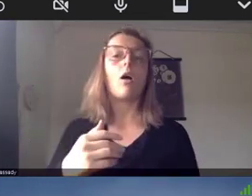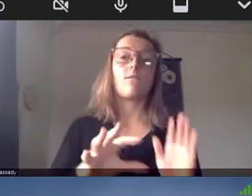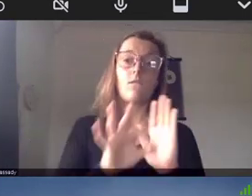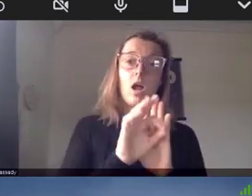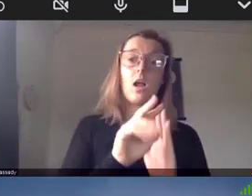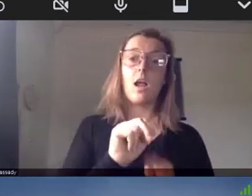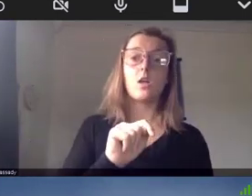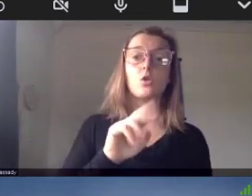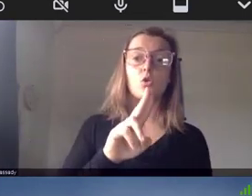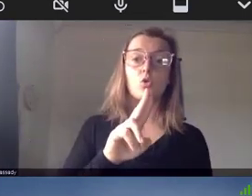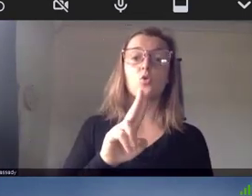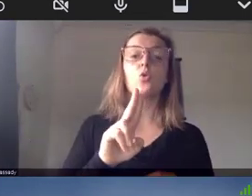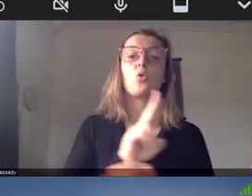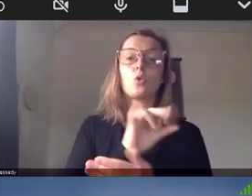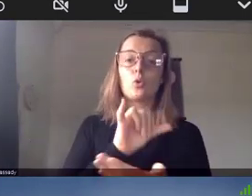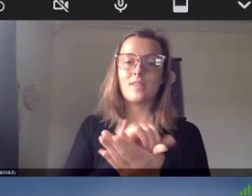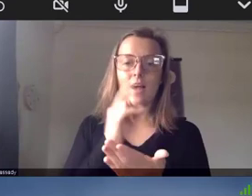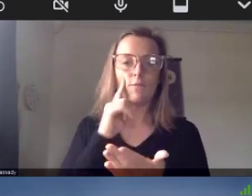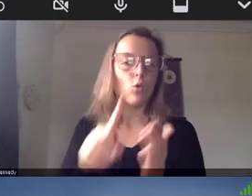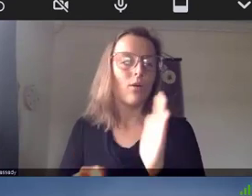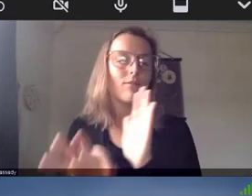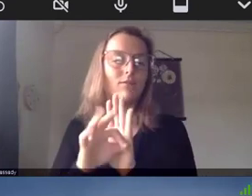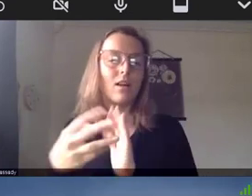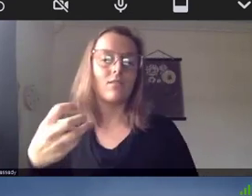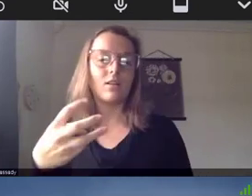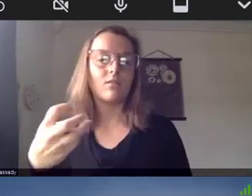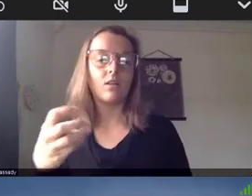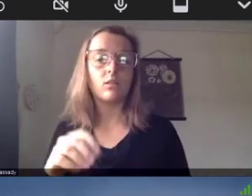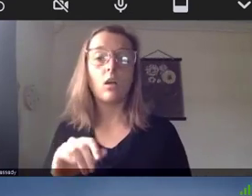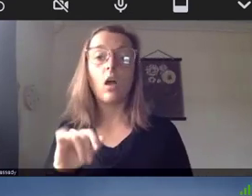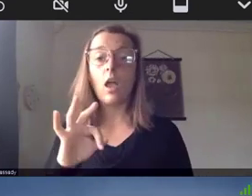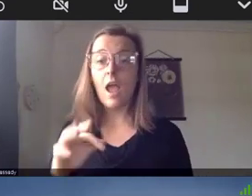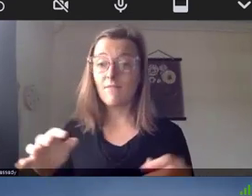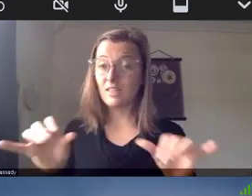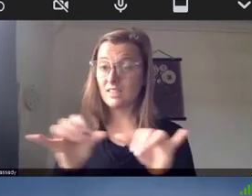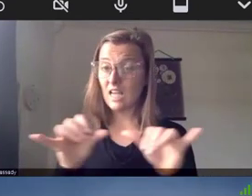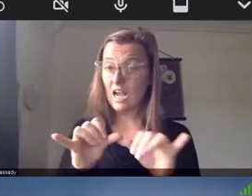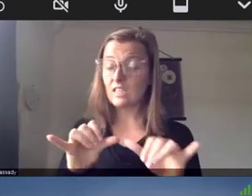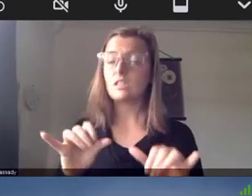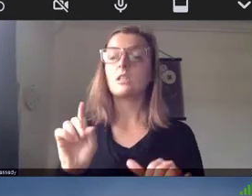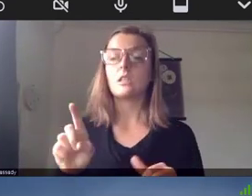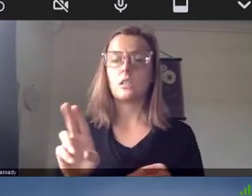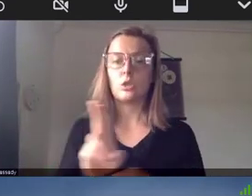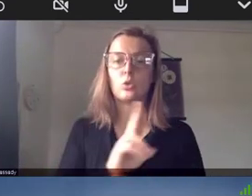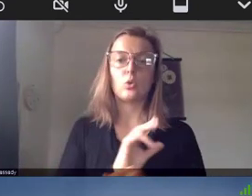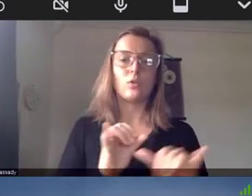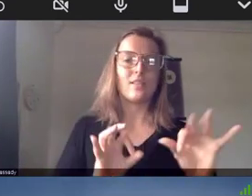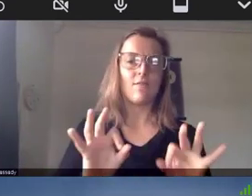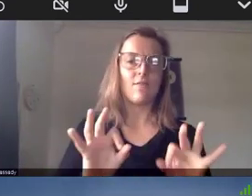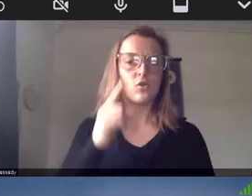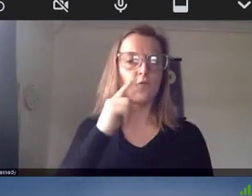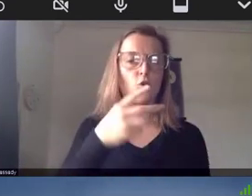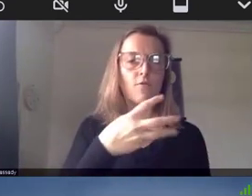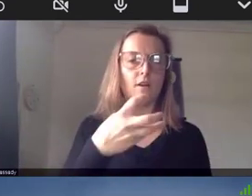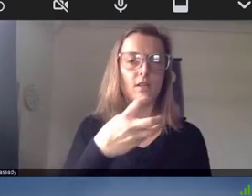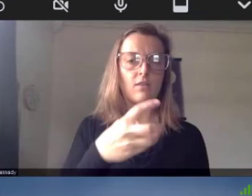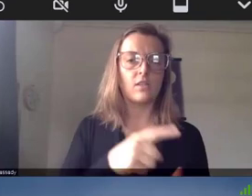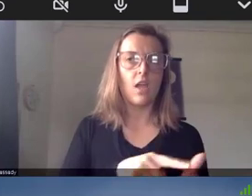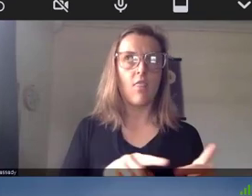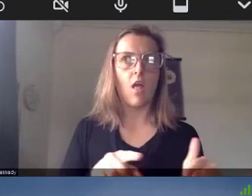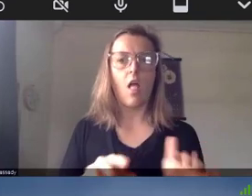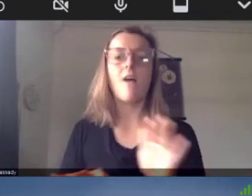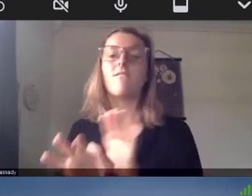the definition of effectiveness to find effectiveness, and then we find an equation that tells us NTU is a function of